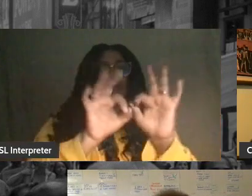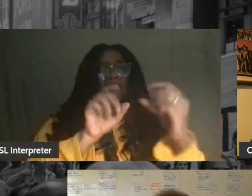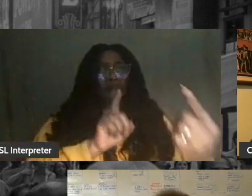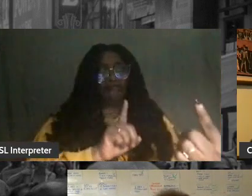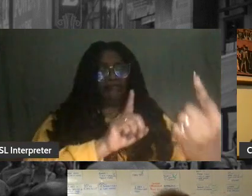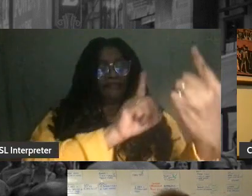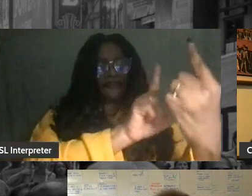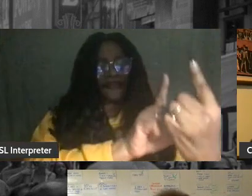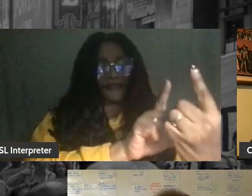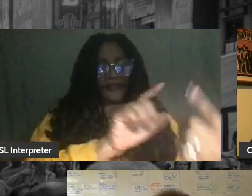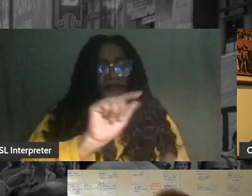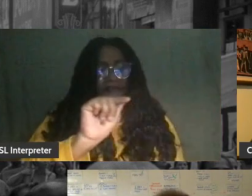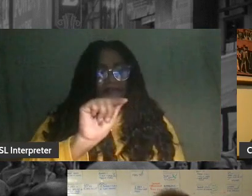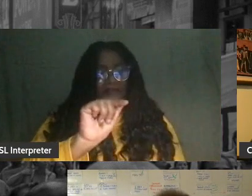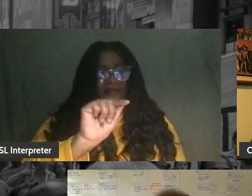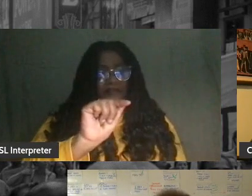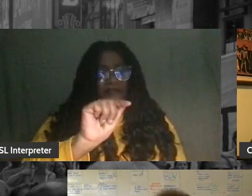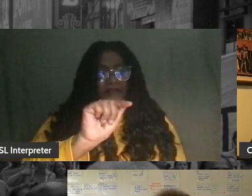agent,